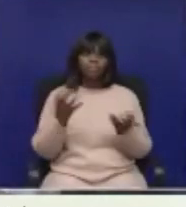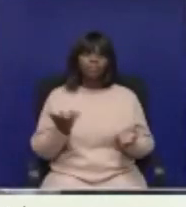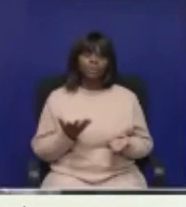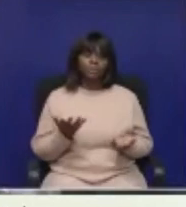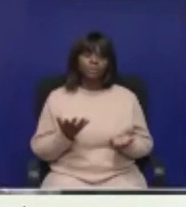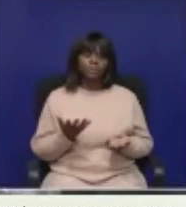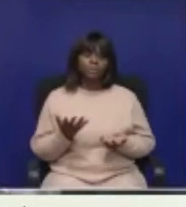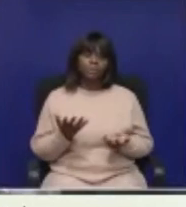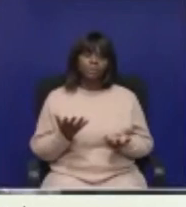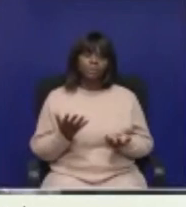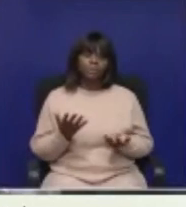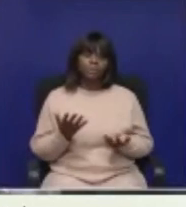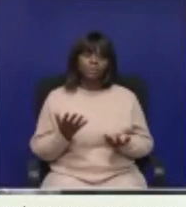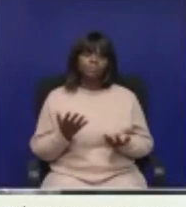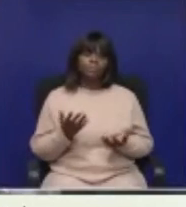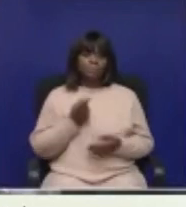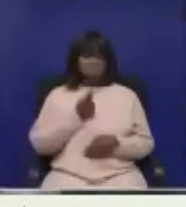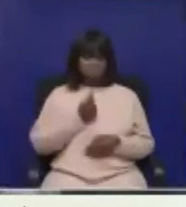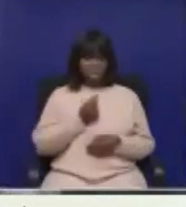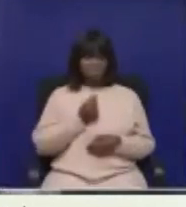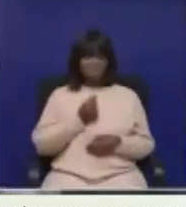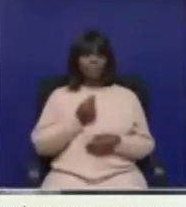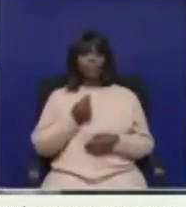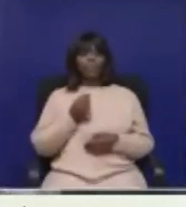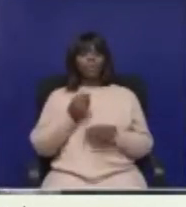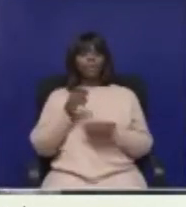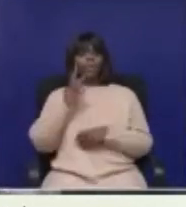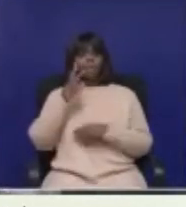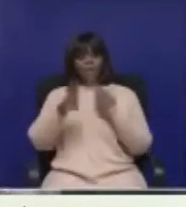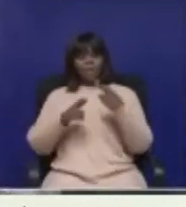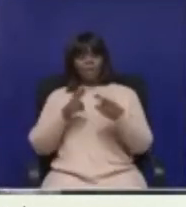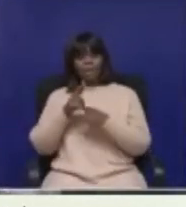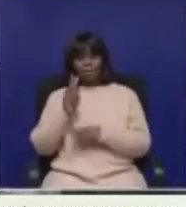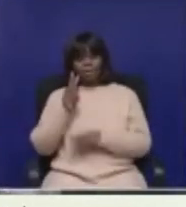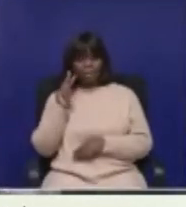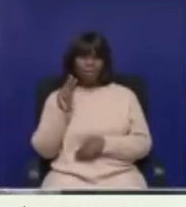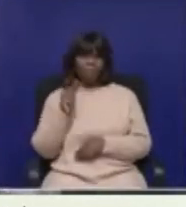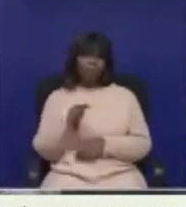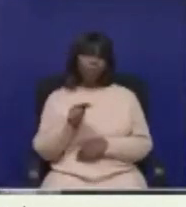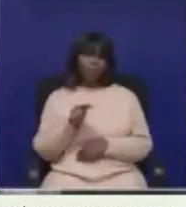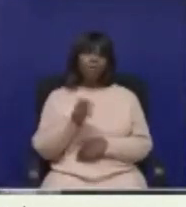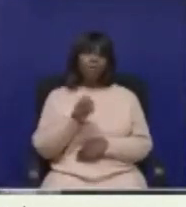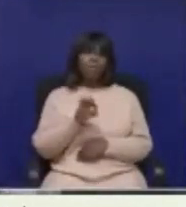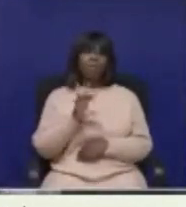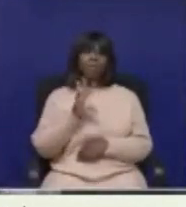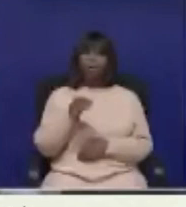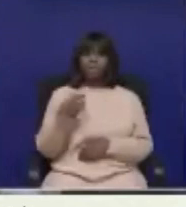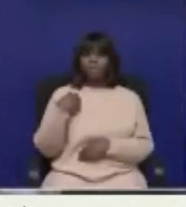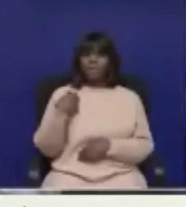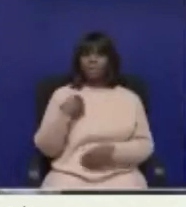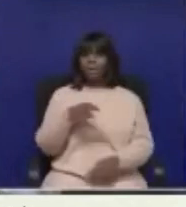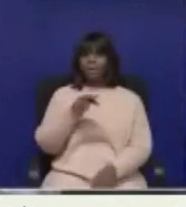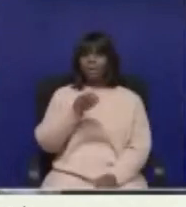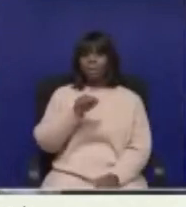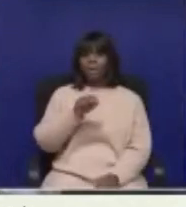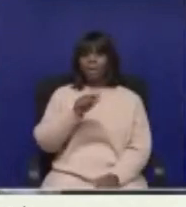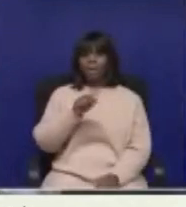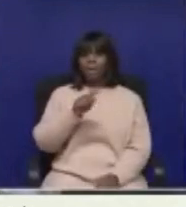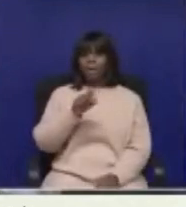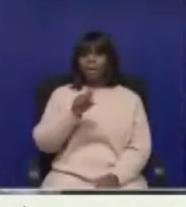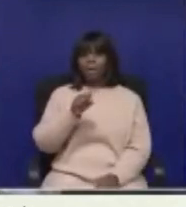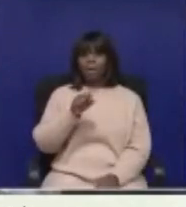is a review of that price. If you ask Minister Mandasha and Minister